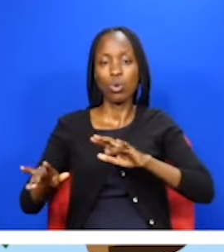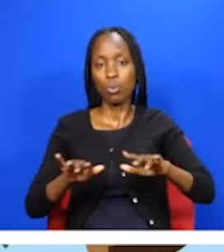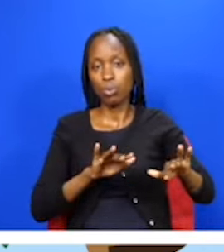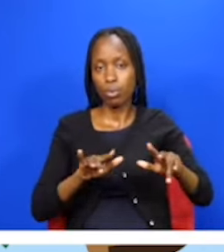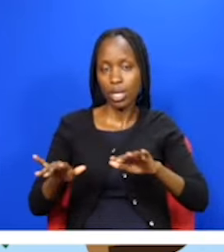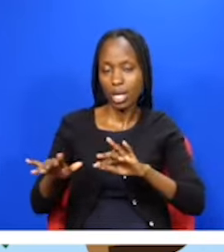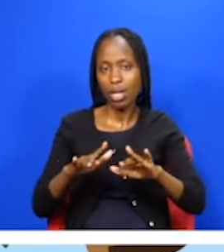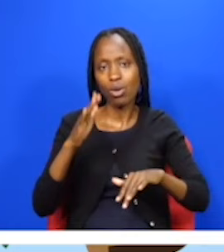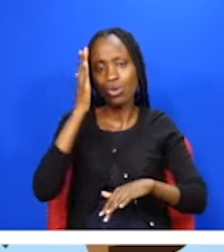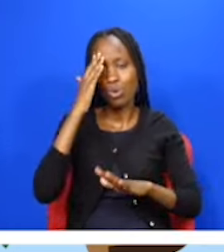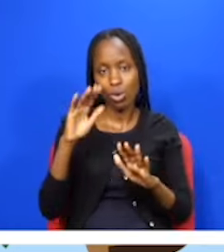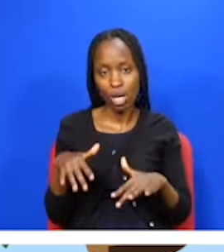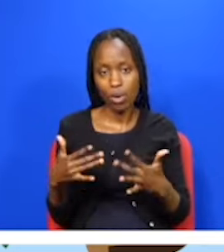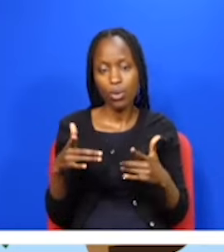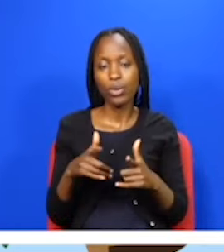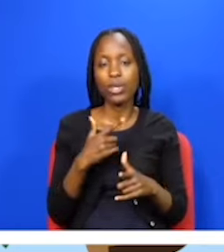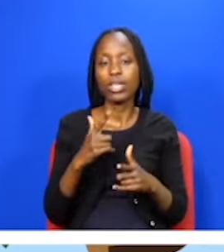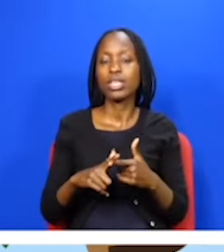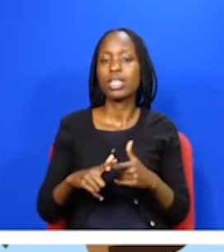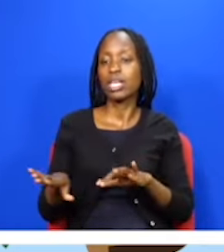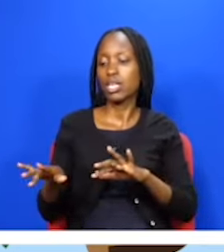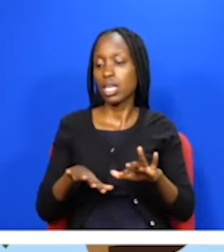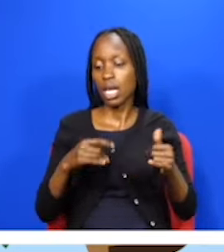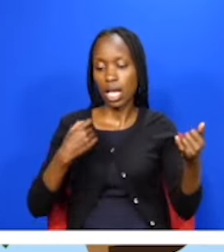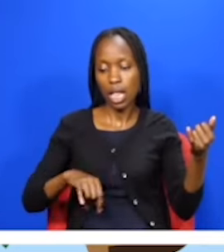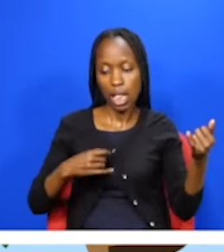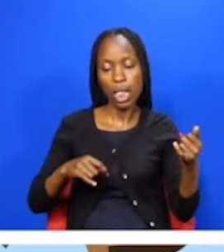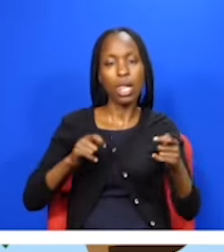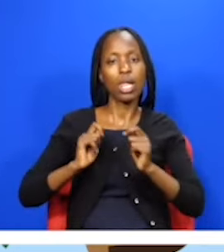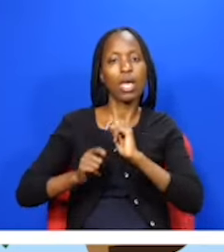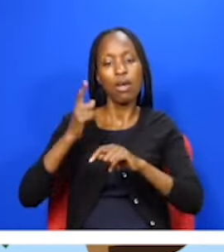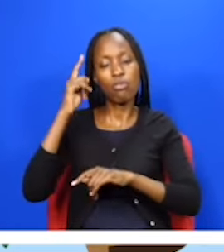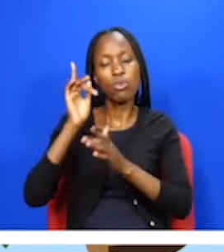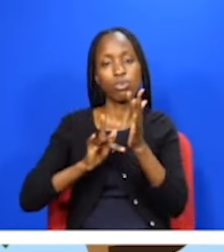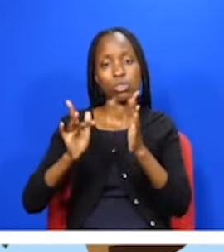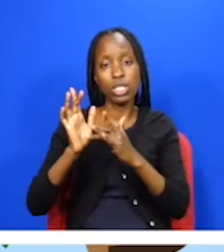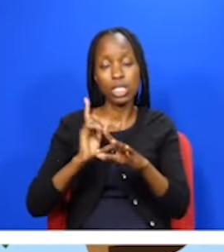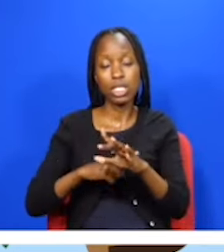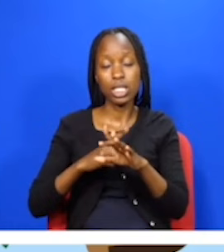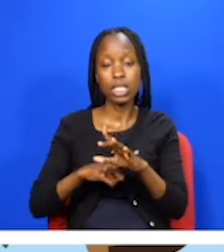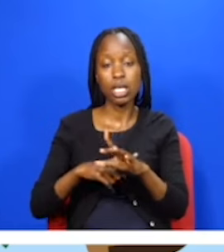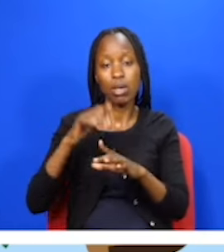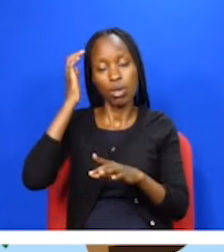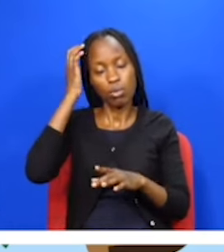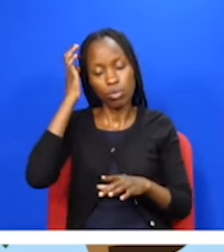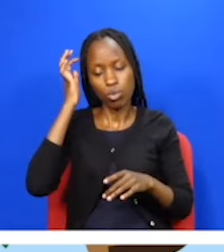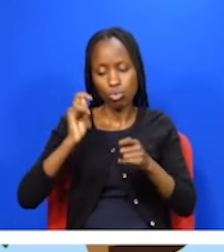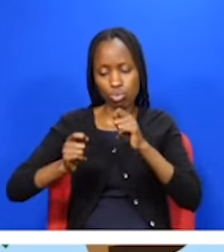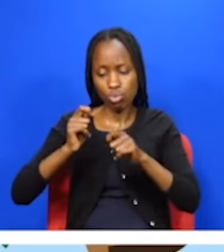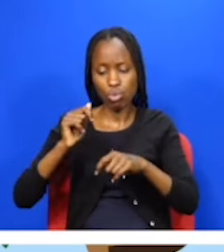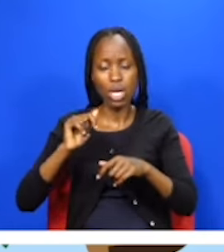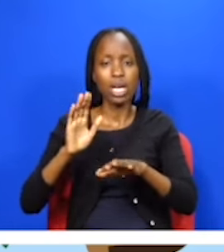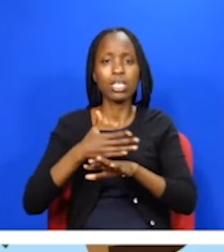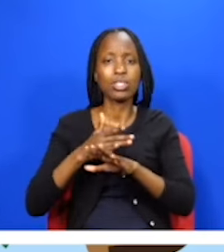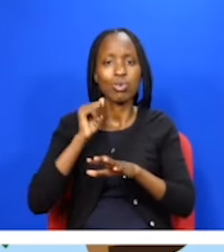the piano. You play for who? For Jesus. And when you pray a nice song that ministers to